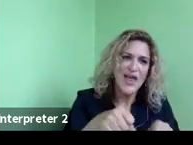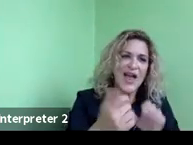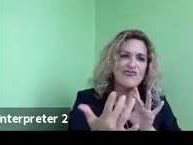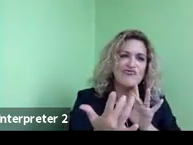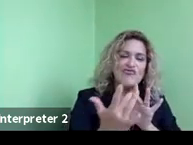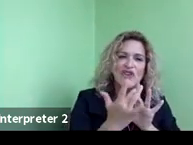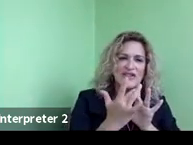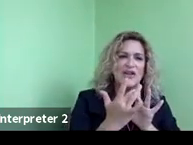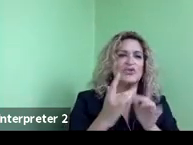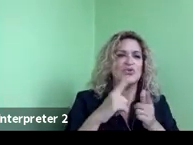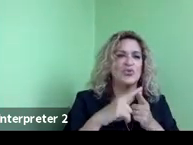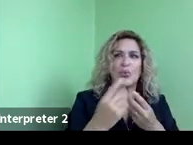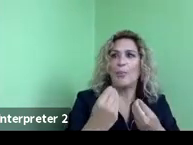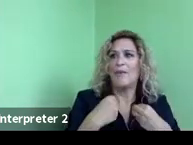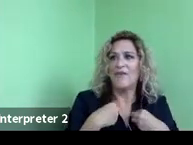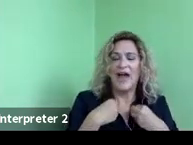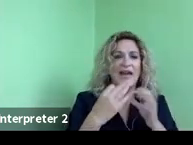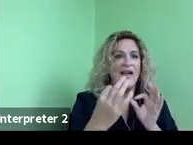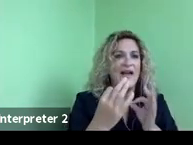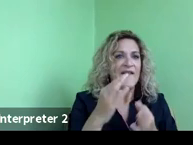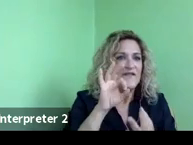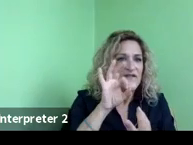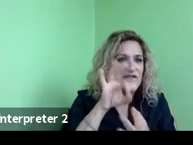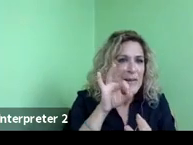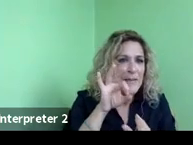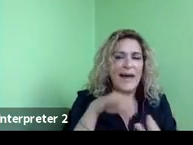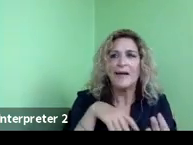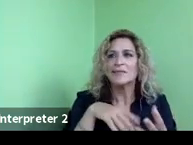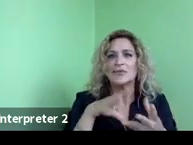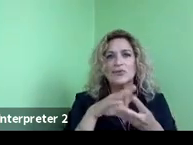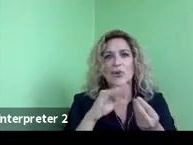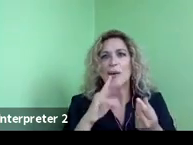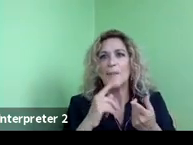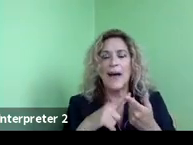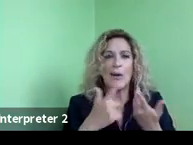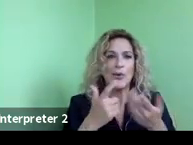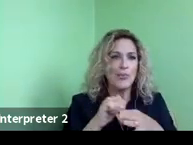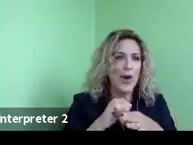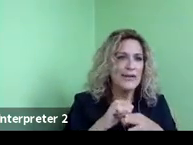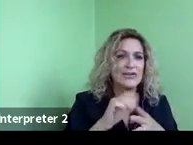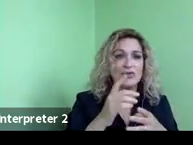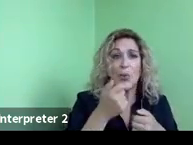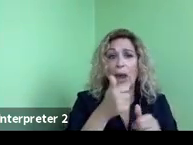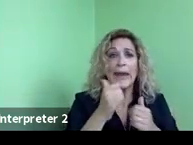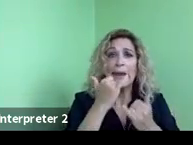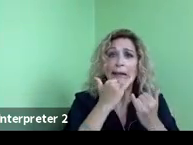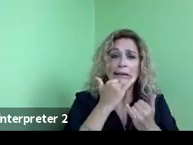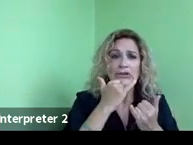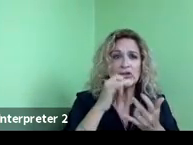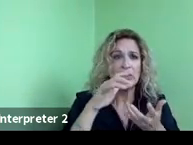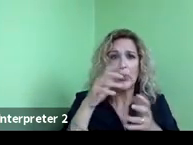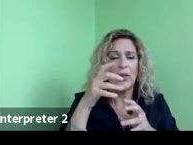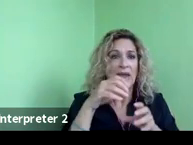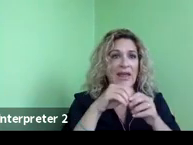provide feedback, to talk about practice, to describe any glitches in the system that may still